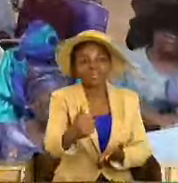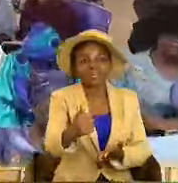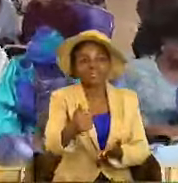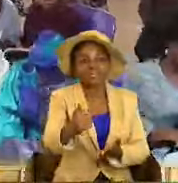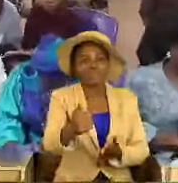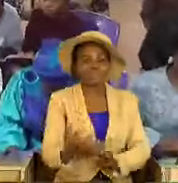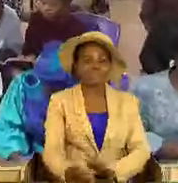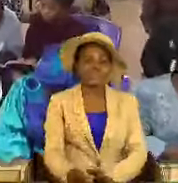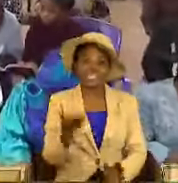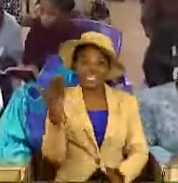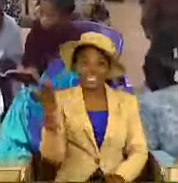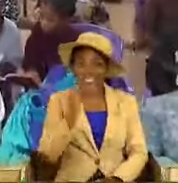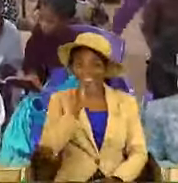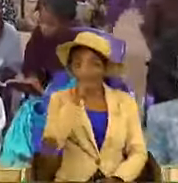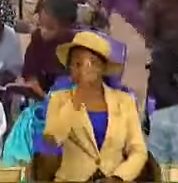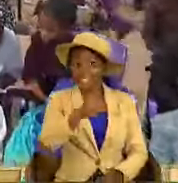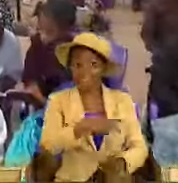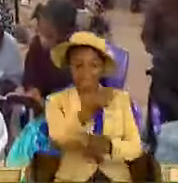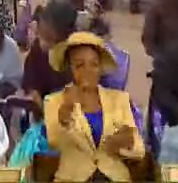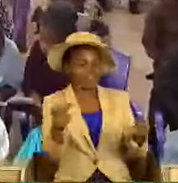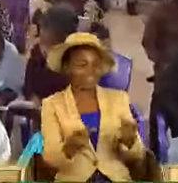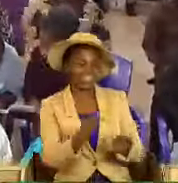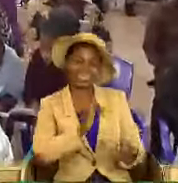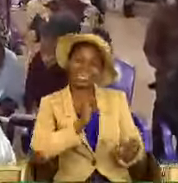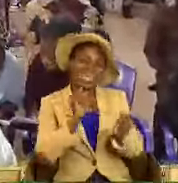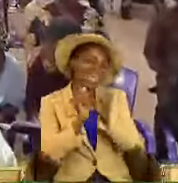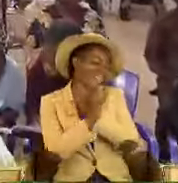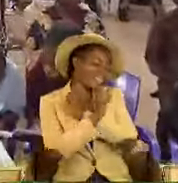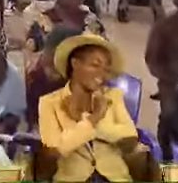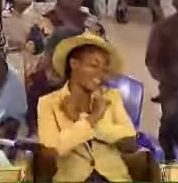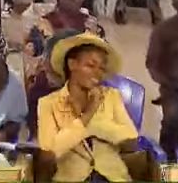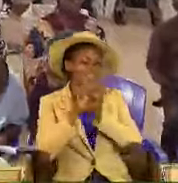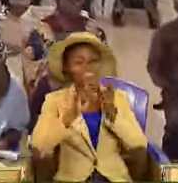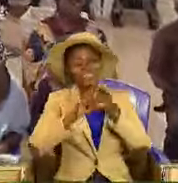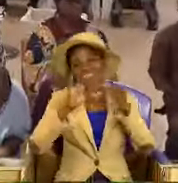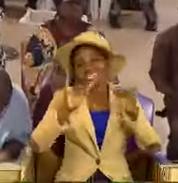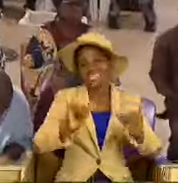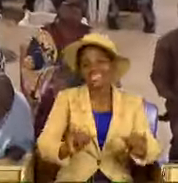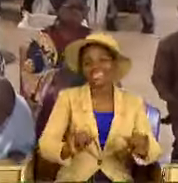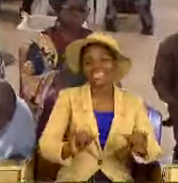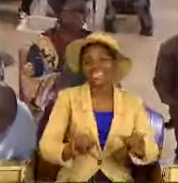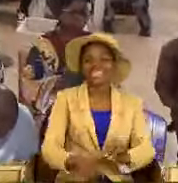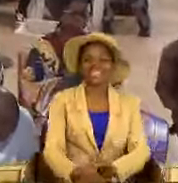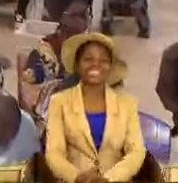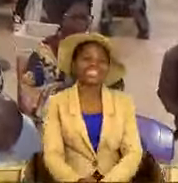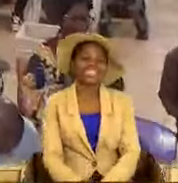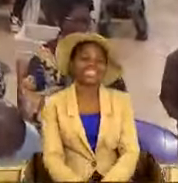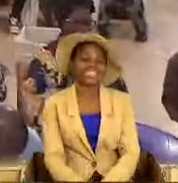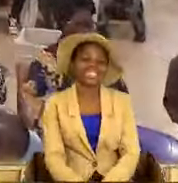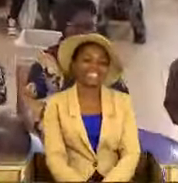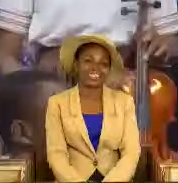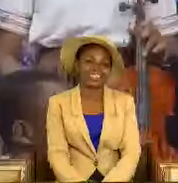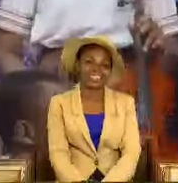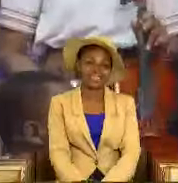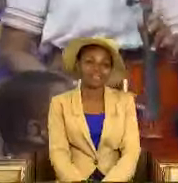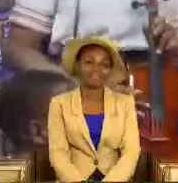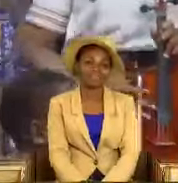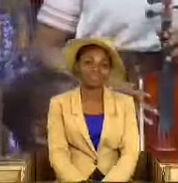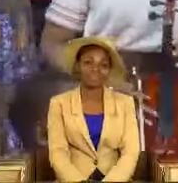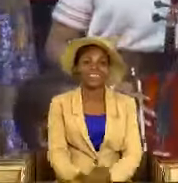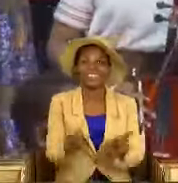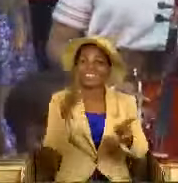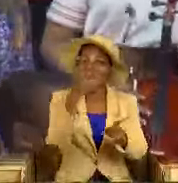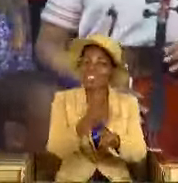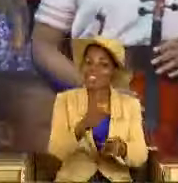s when my soul is sad oppressed just alone with Christ my savior where he beats me calm and rest just to be alone